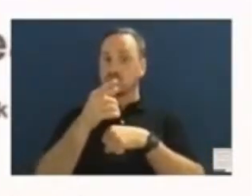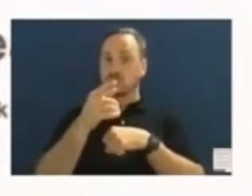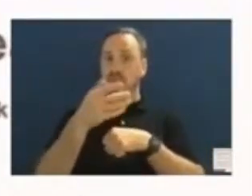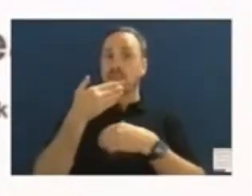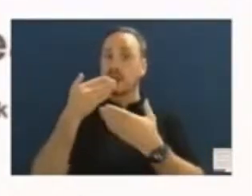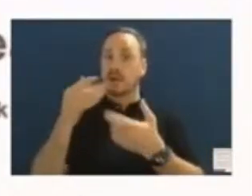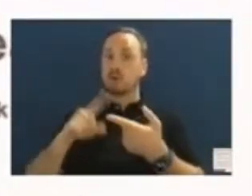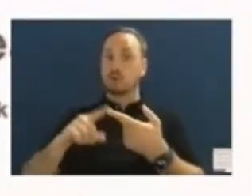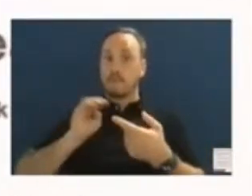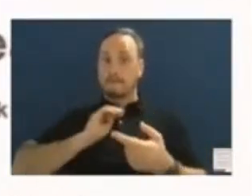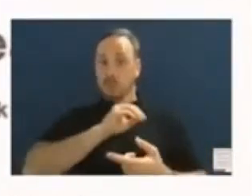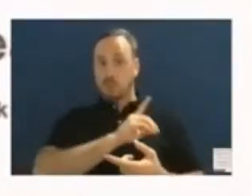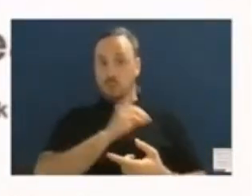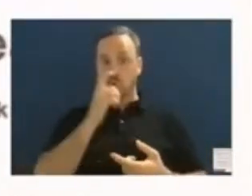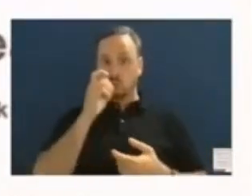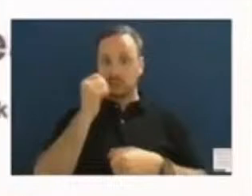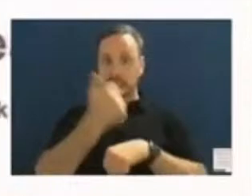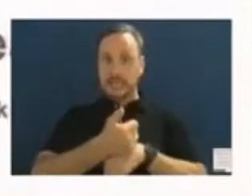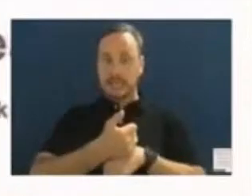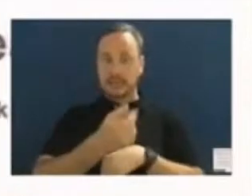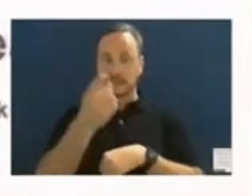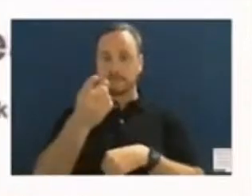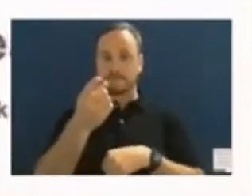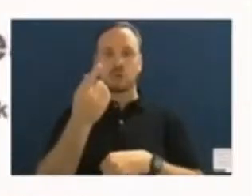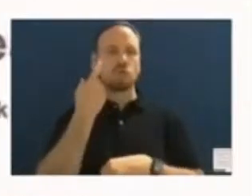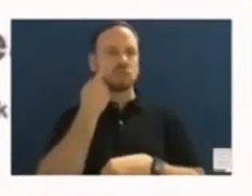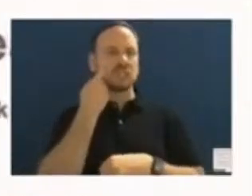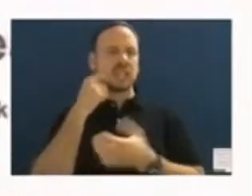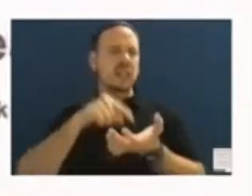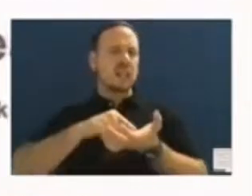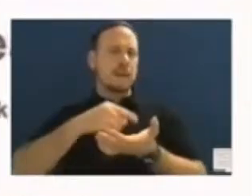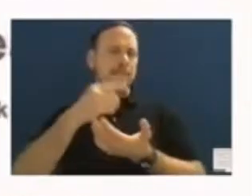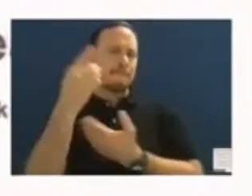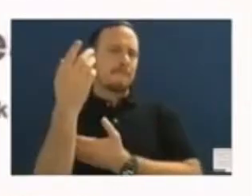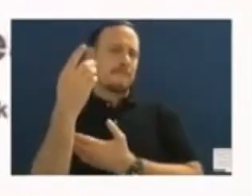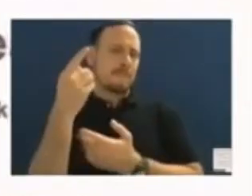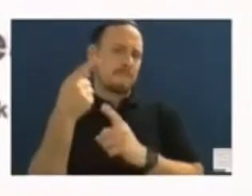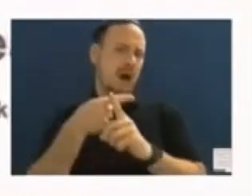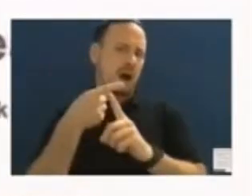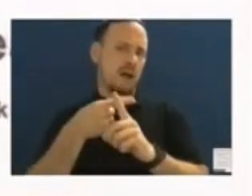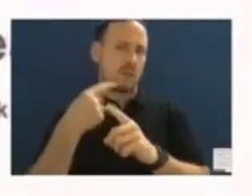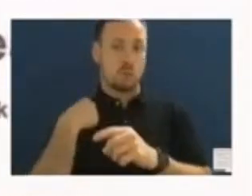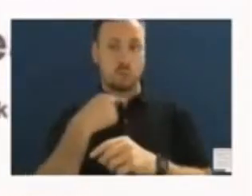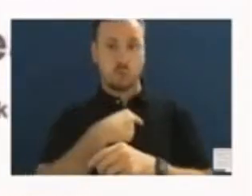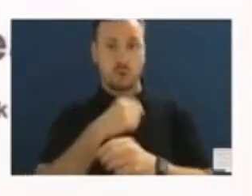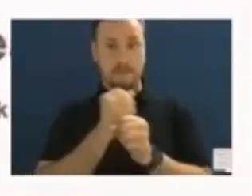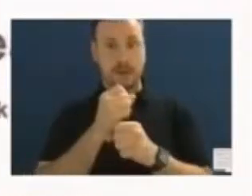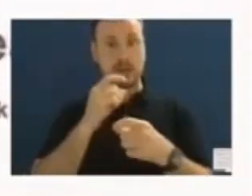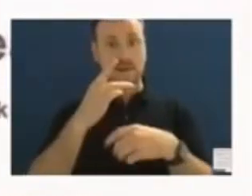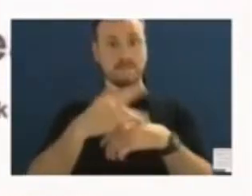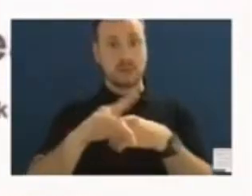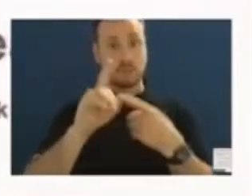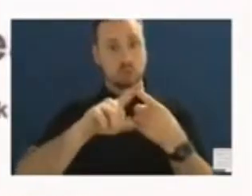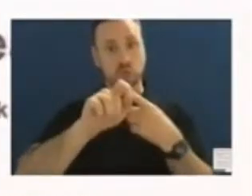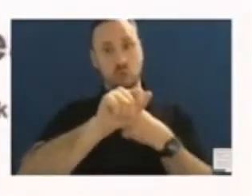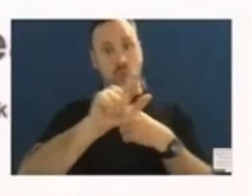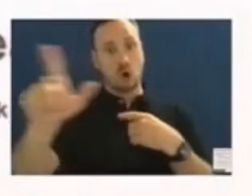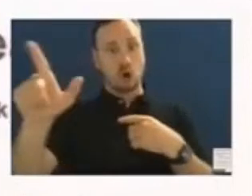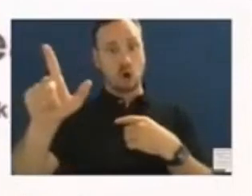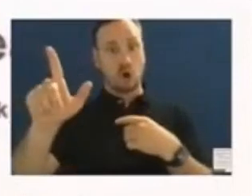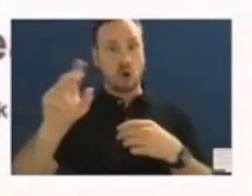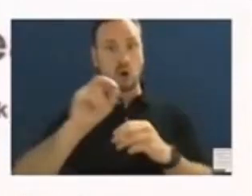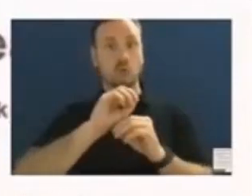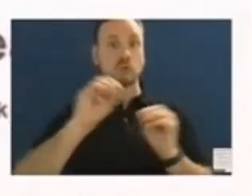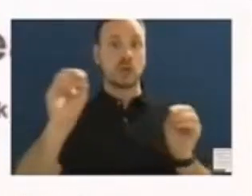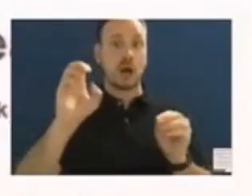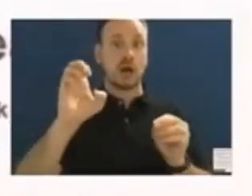spring. Just earlier this month, we have made it available to all of our non-exempt employees for qualifying reasons. The primary